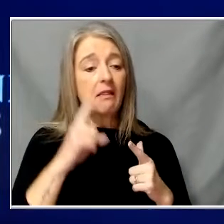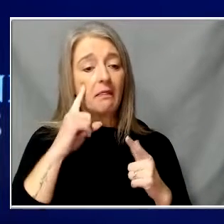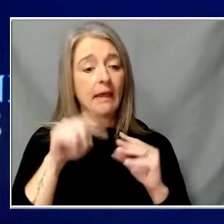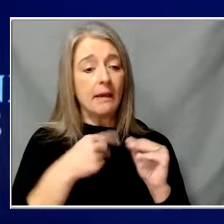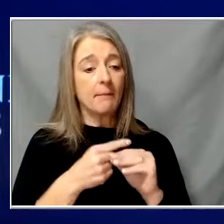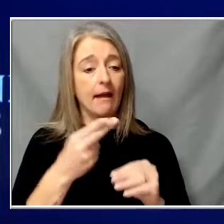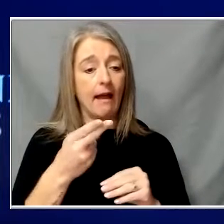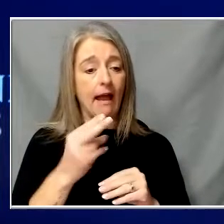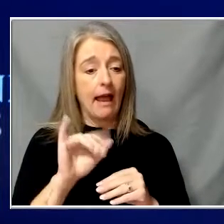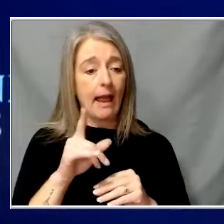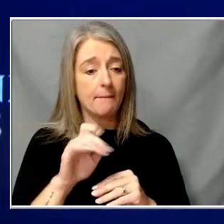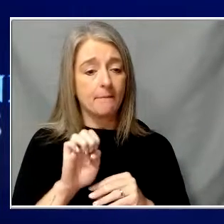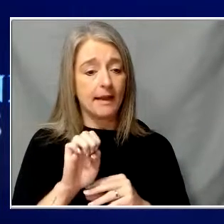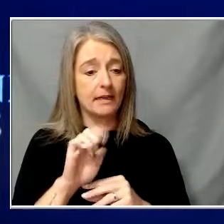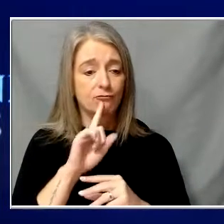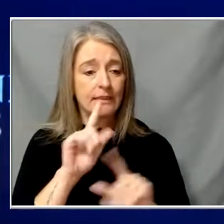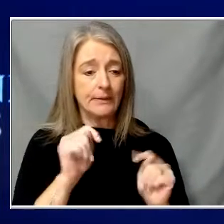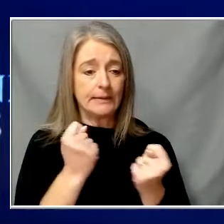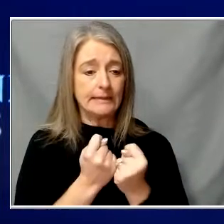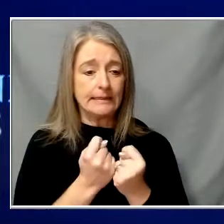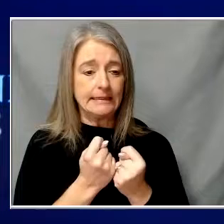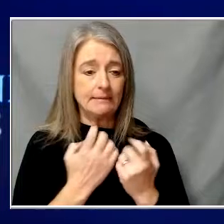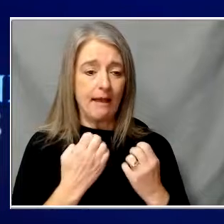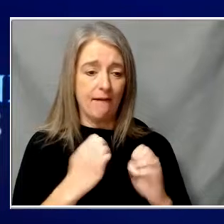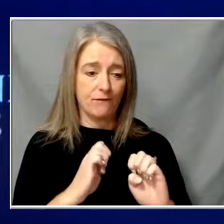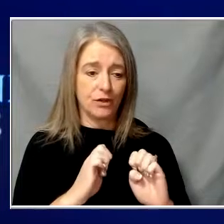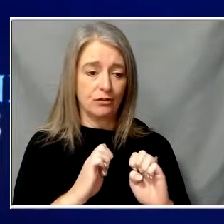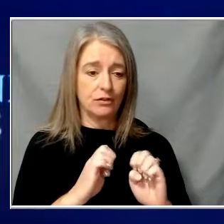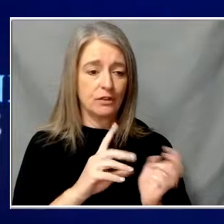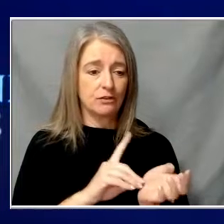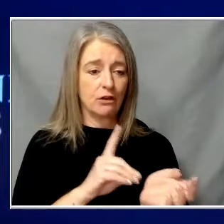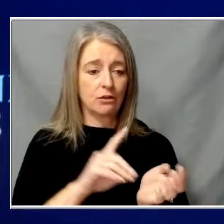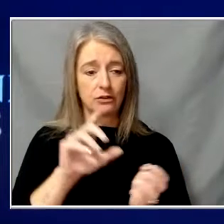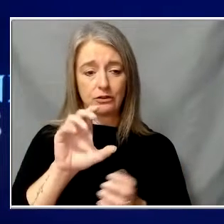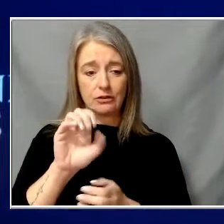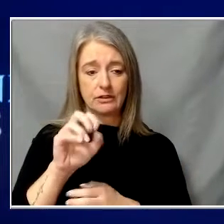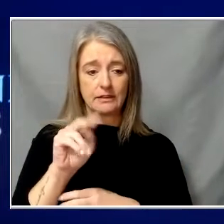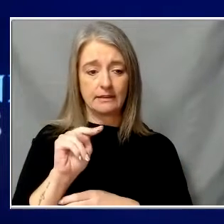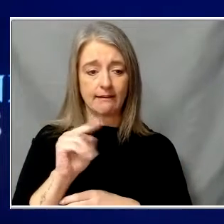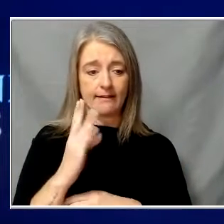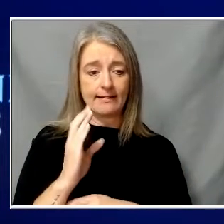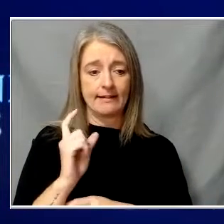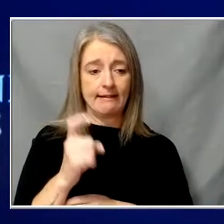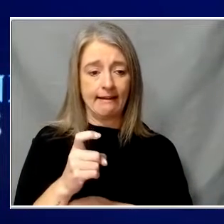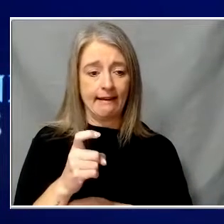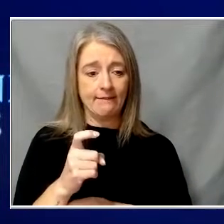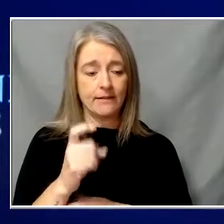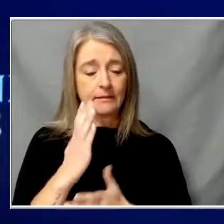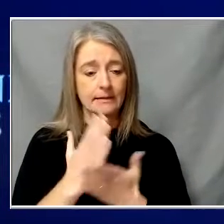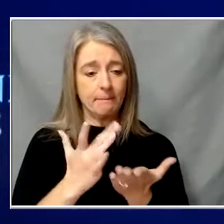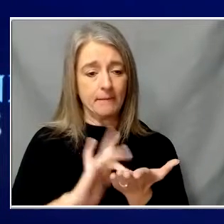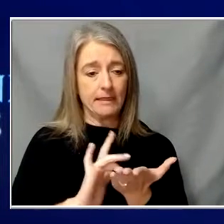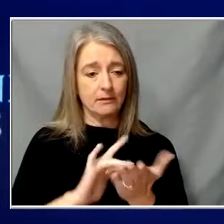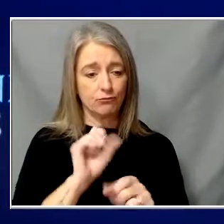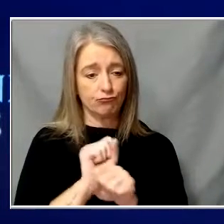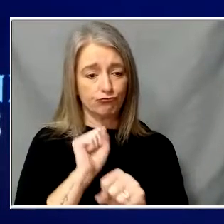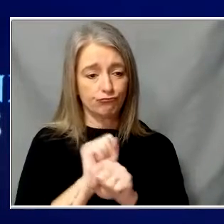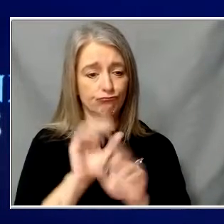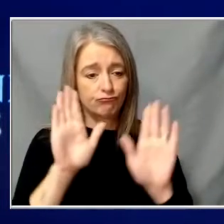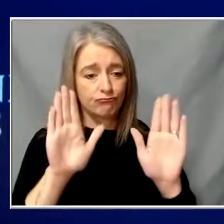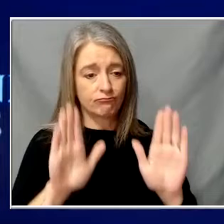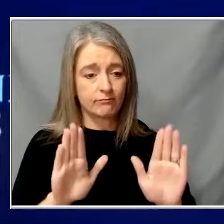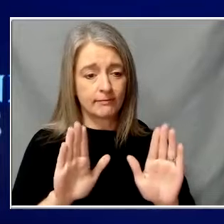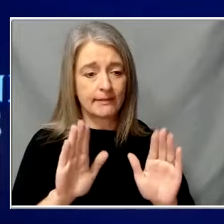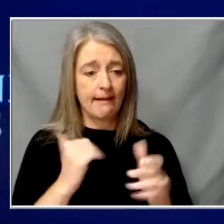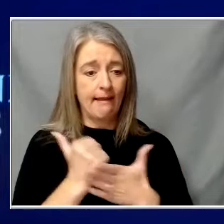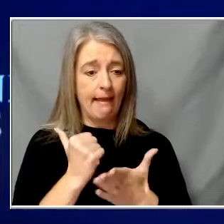was a great team effort, like you mentioned, because Dr. Sun gave him an agent that worked tremendously, and that allowed the volume